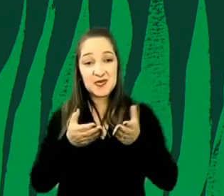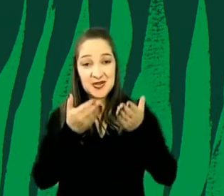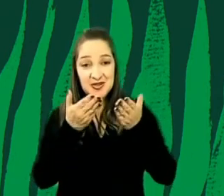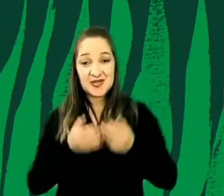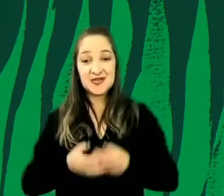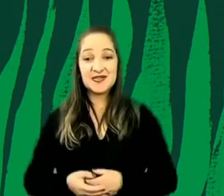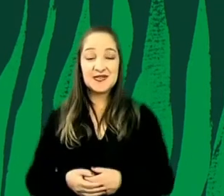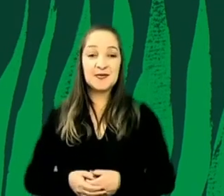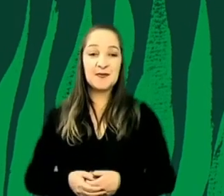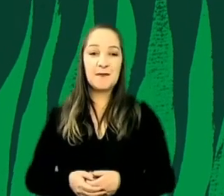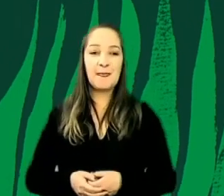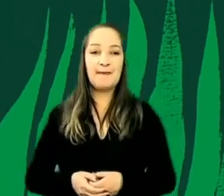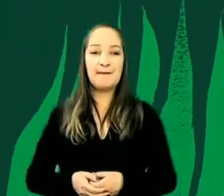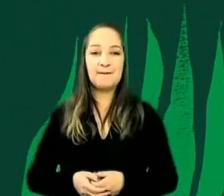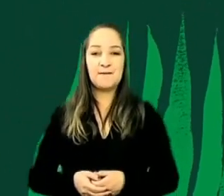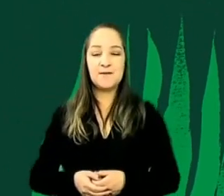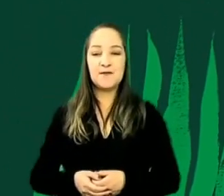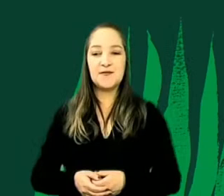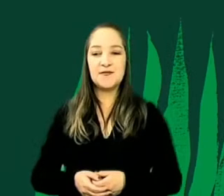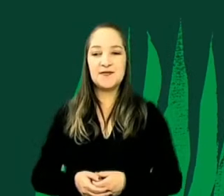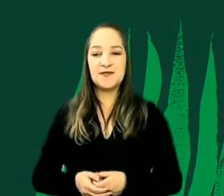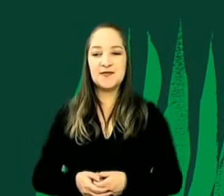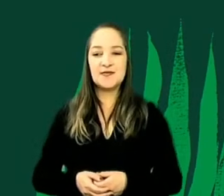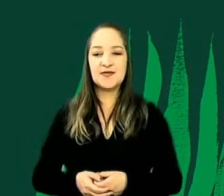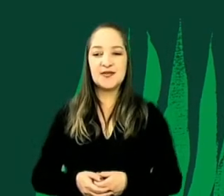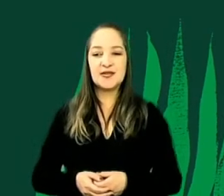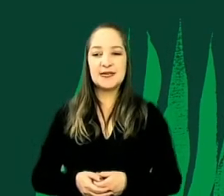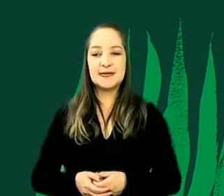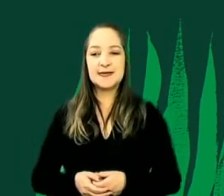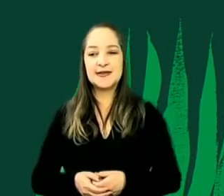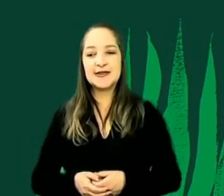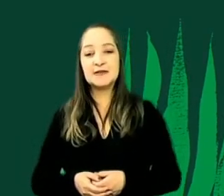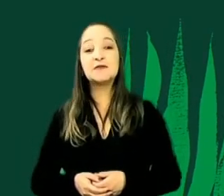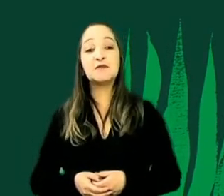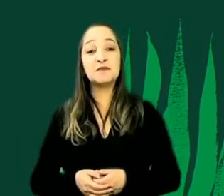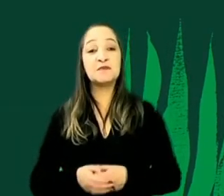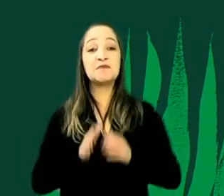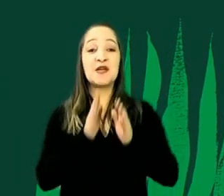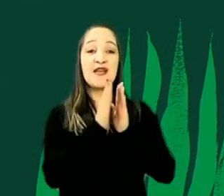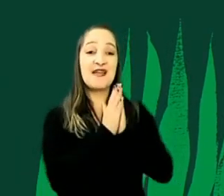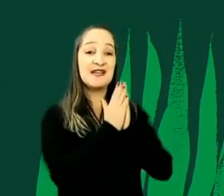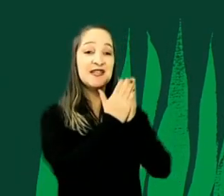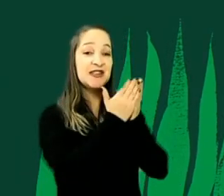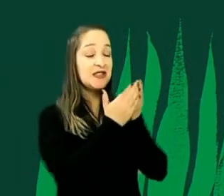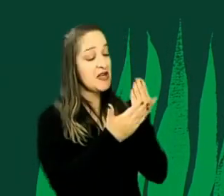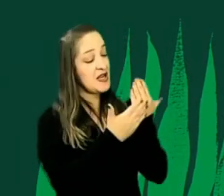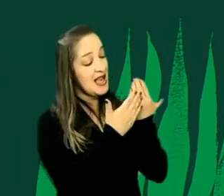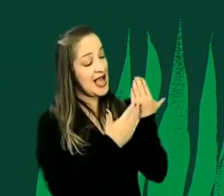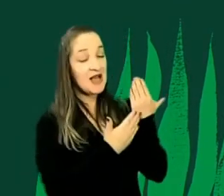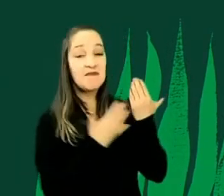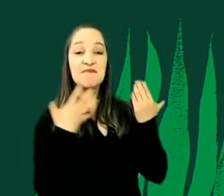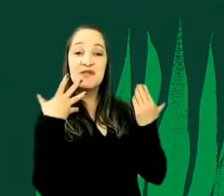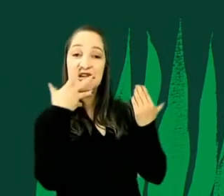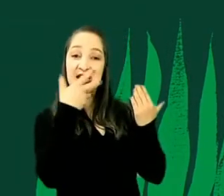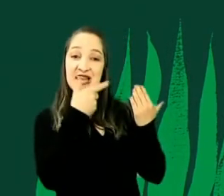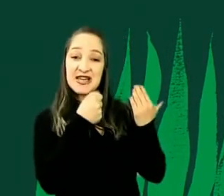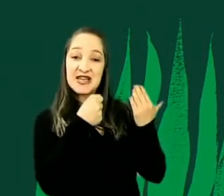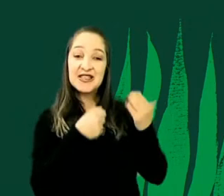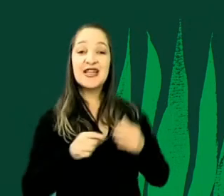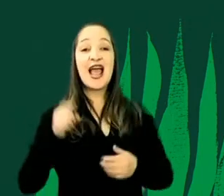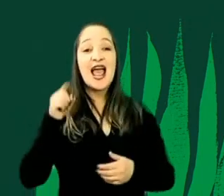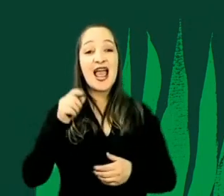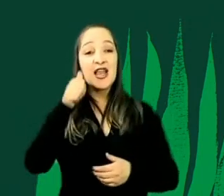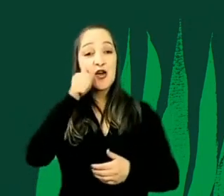Yes. Oh, that's a beautiful cover. Well, this is a Black woman writer who loved our culture. She loved the